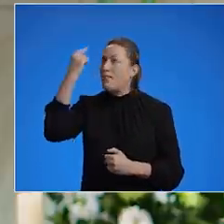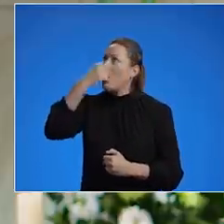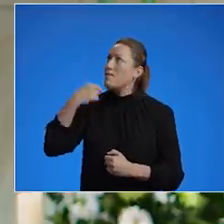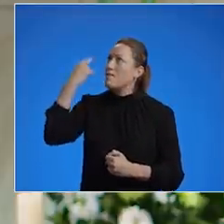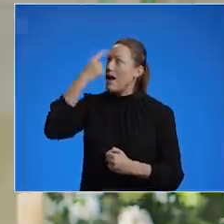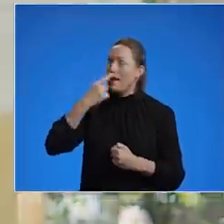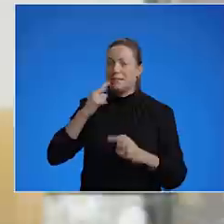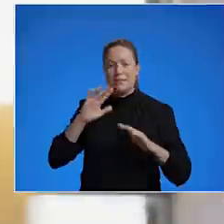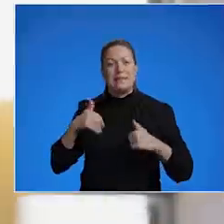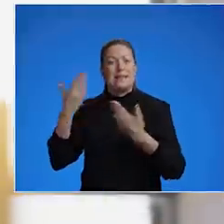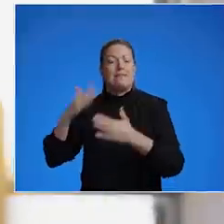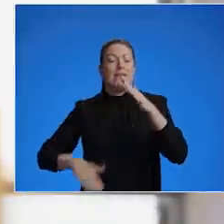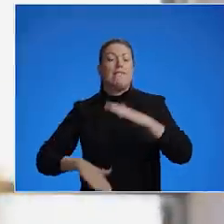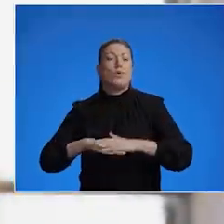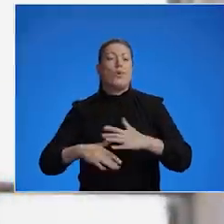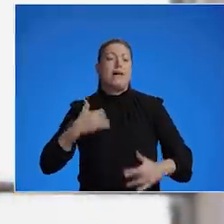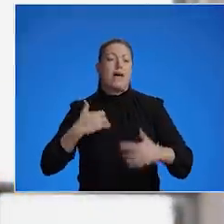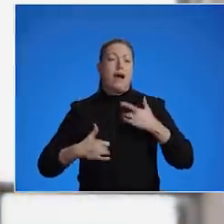them the fullness of life.